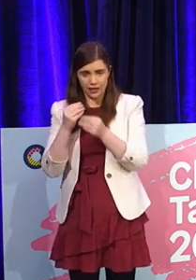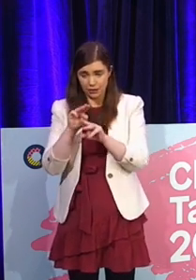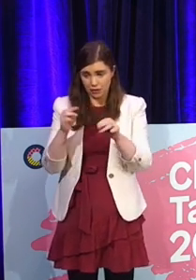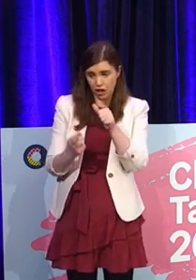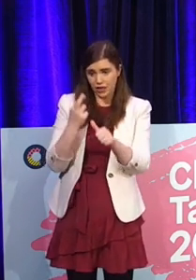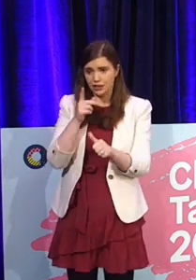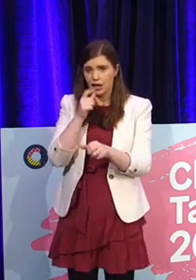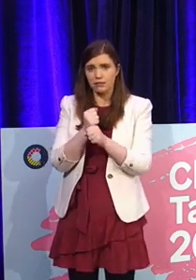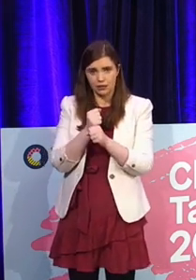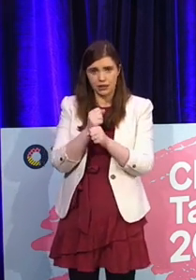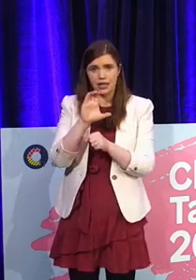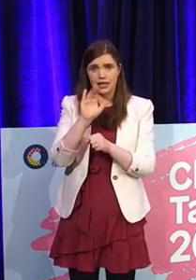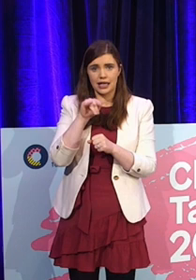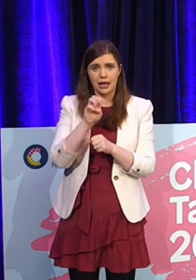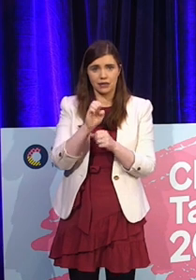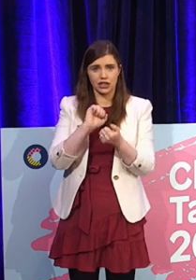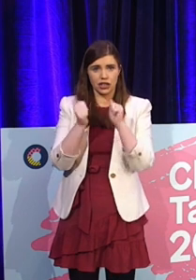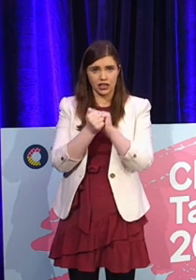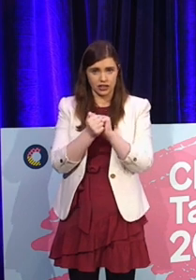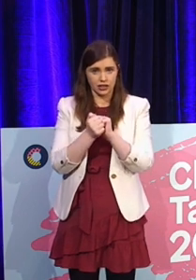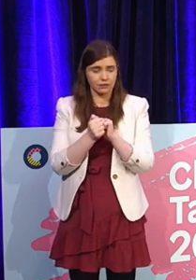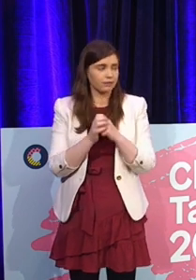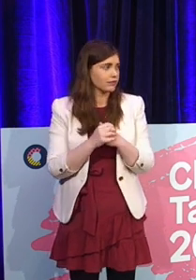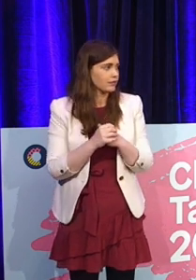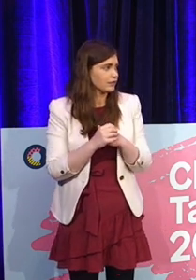already. Instead, I should tell you one thing.